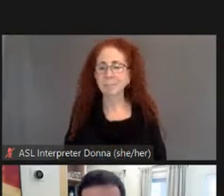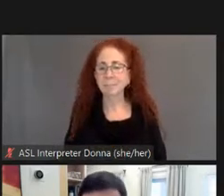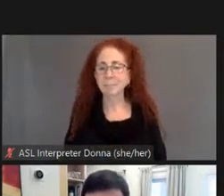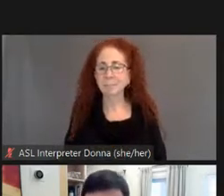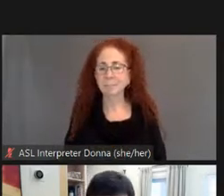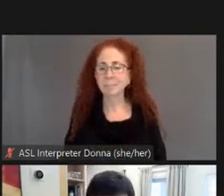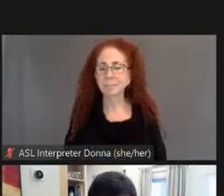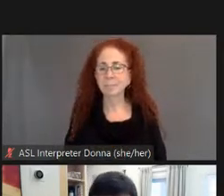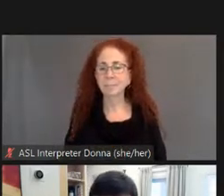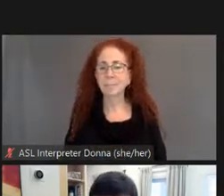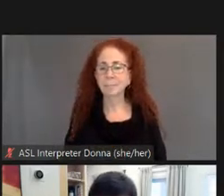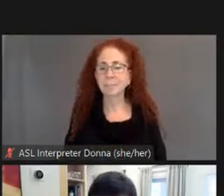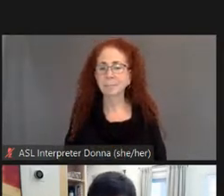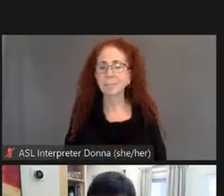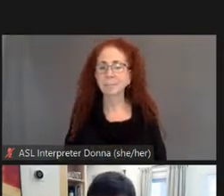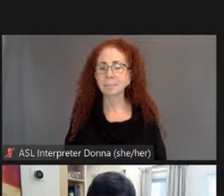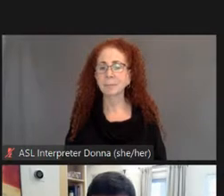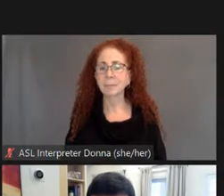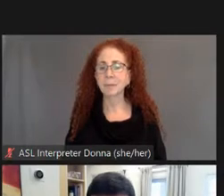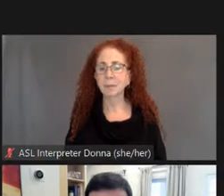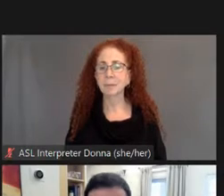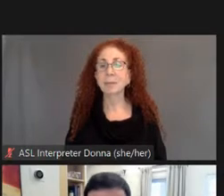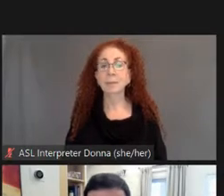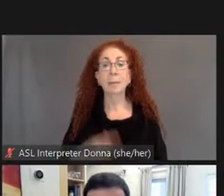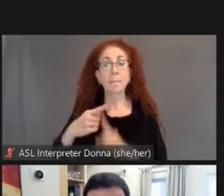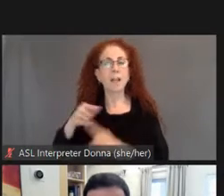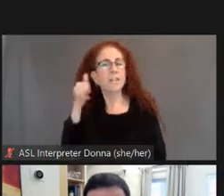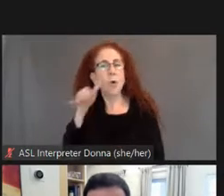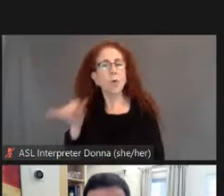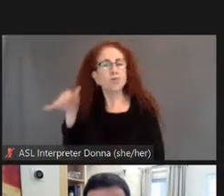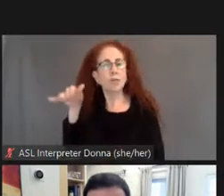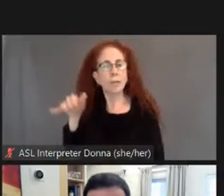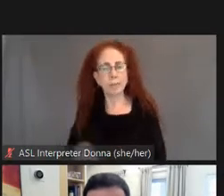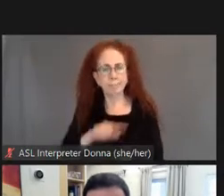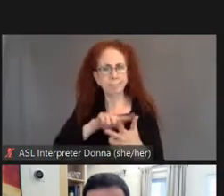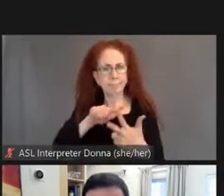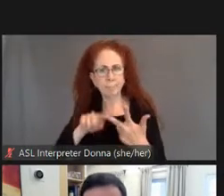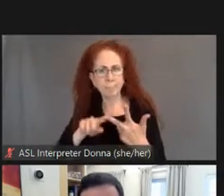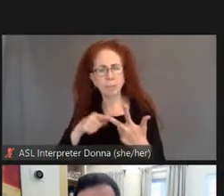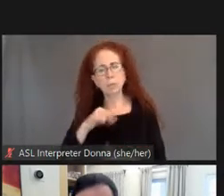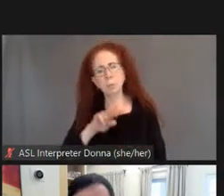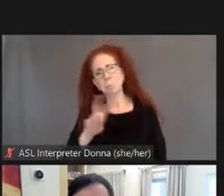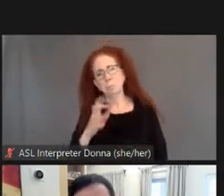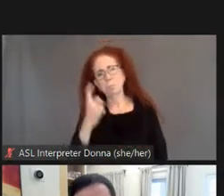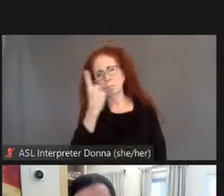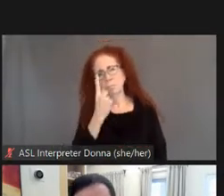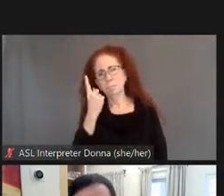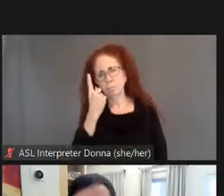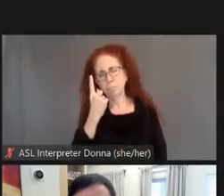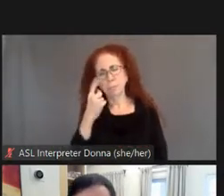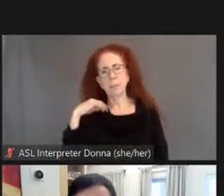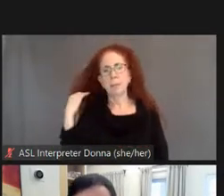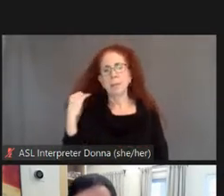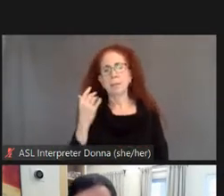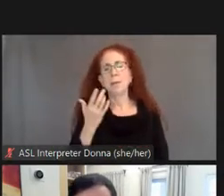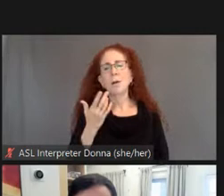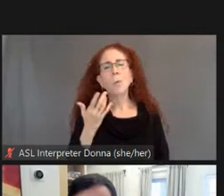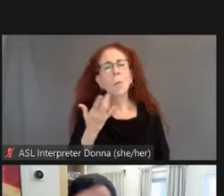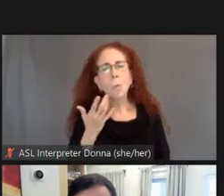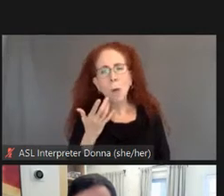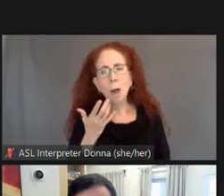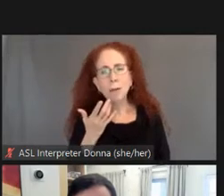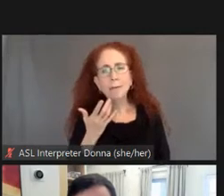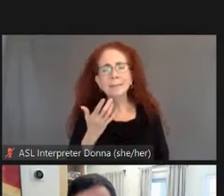that in addition to like the phone ringing. And so thinking about what is